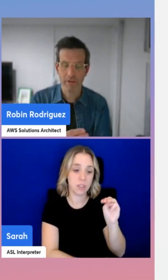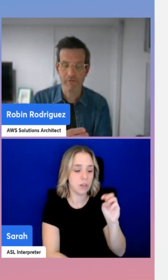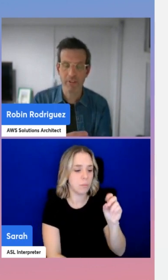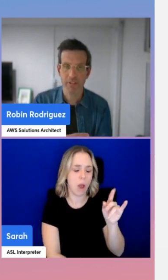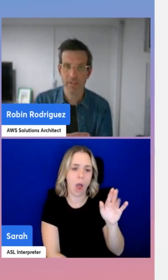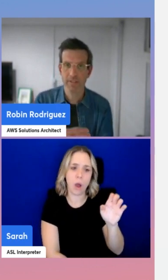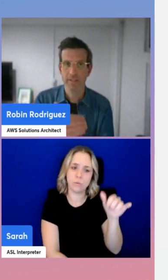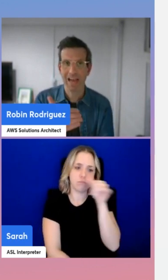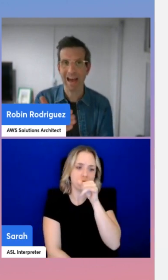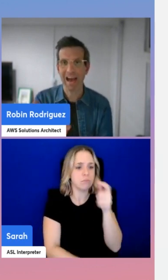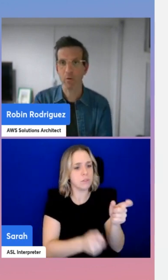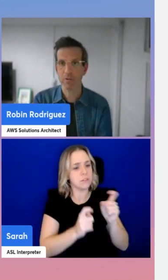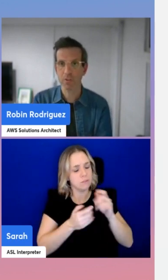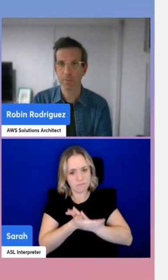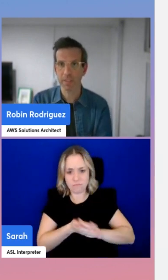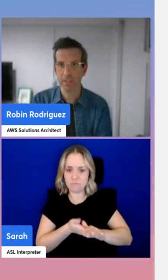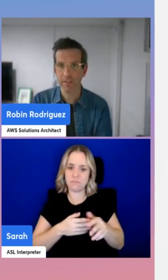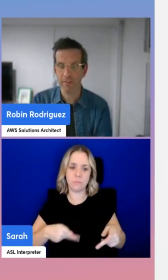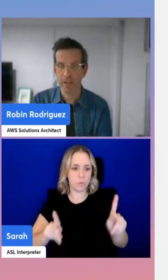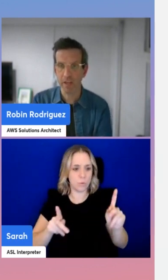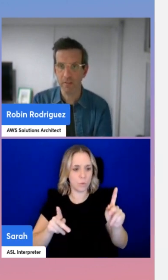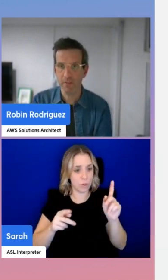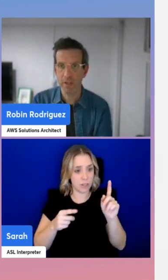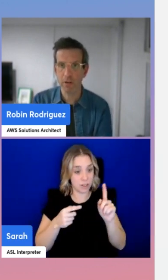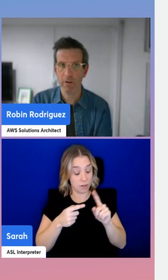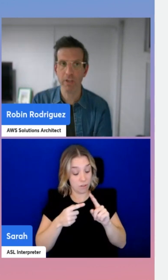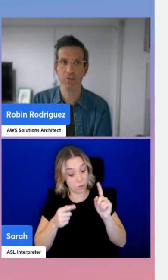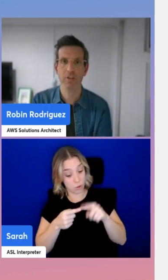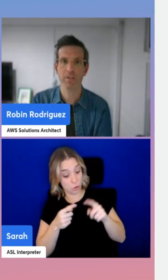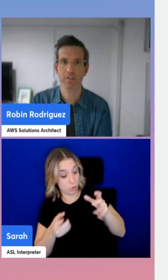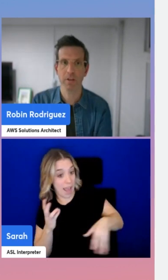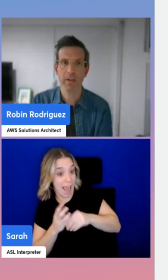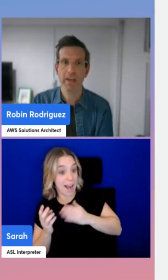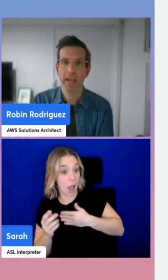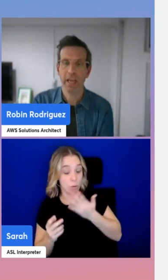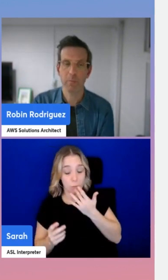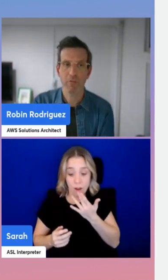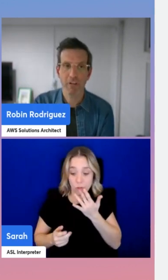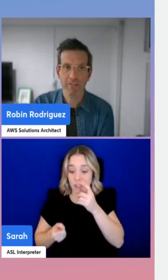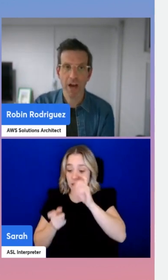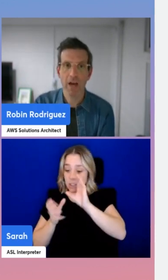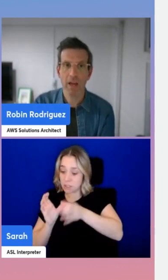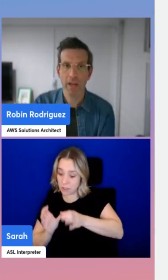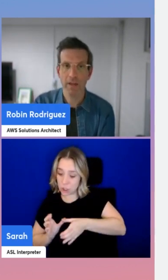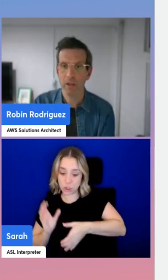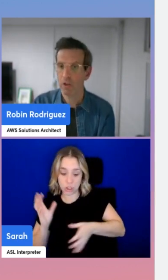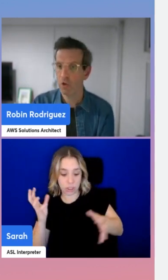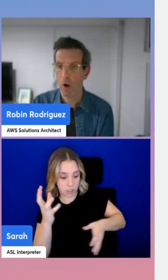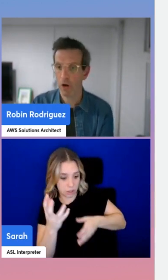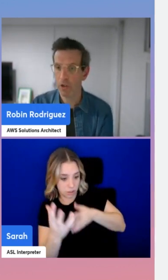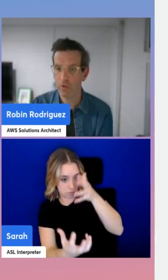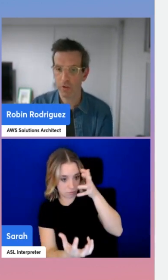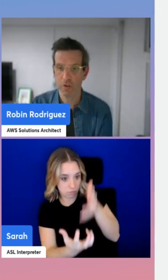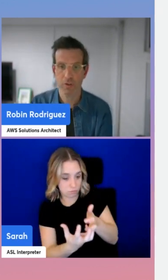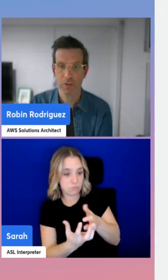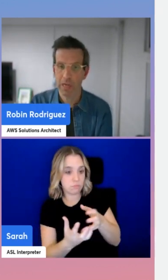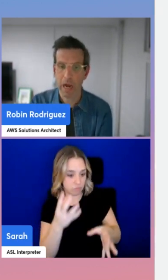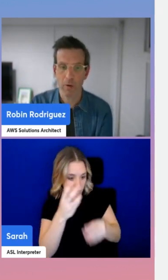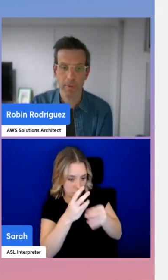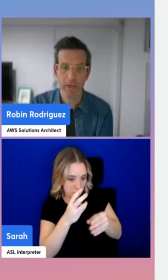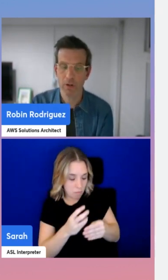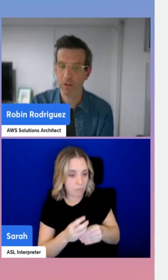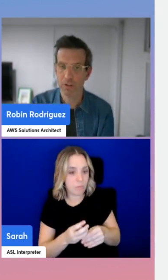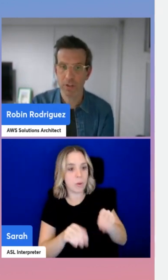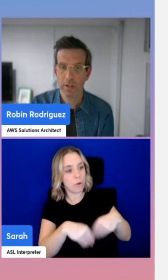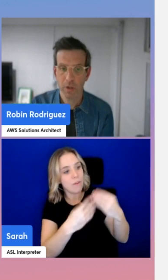our preferences, our specific configurations, and provide to our users,